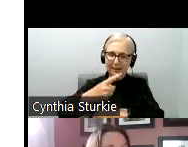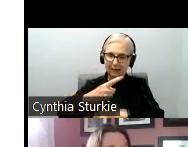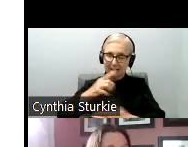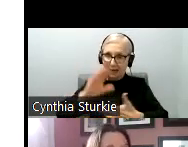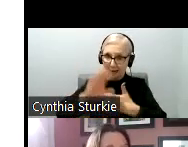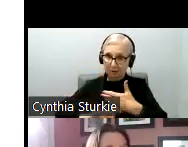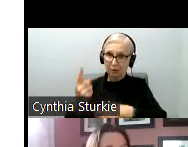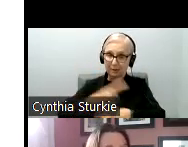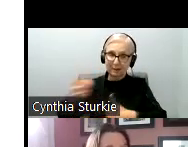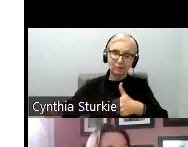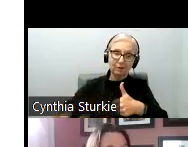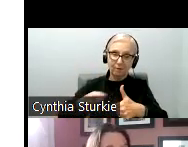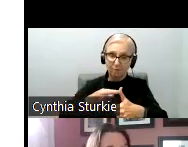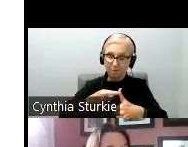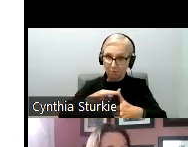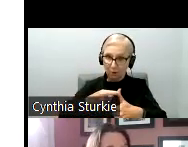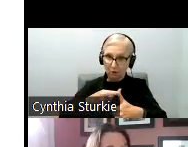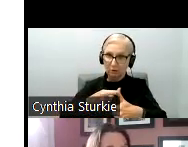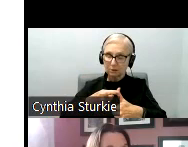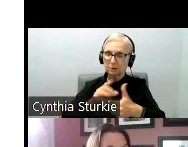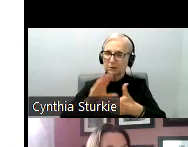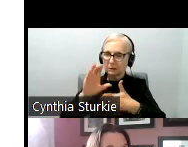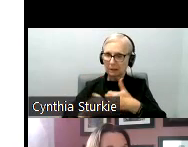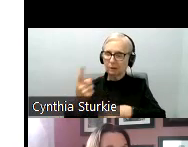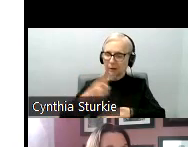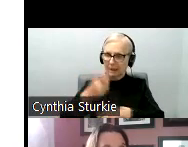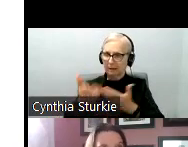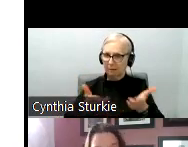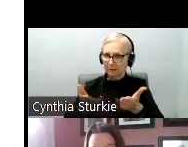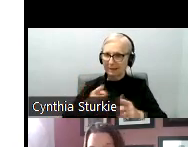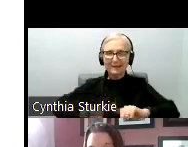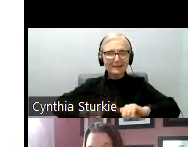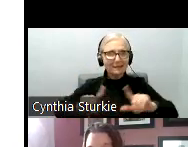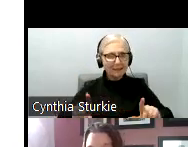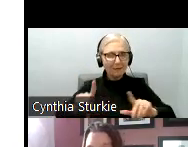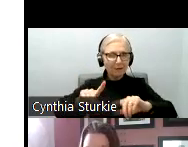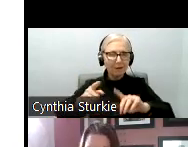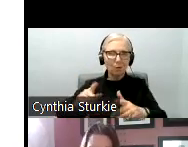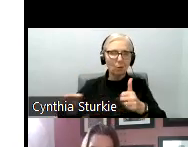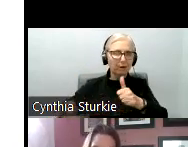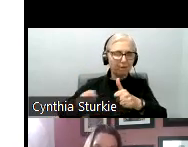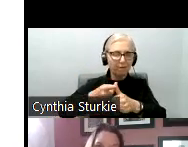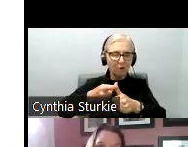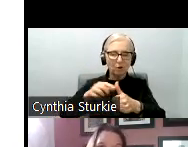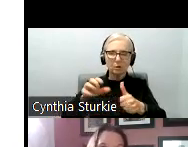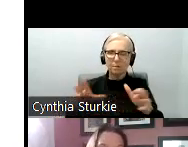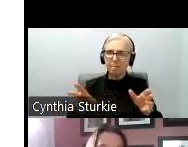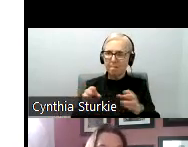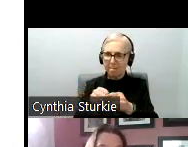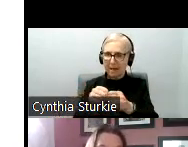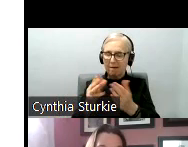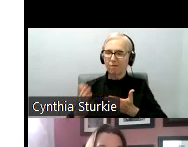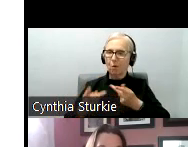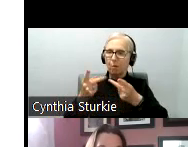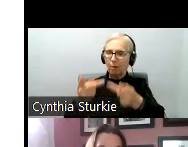first date of services. Now, this is something that's different from when we first did stakeholdering for proposed rules in